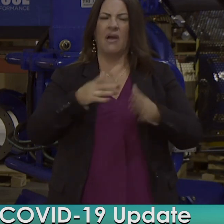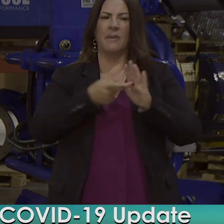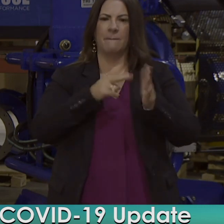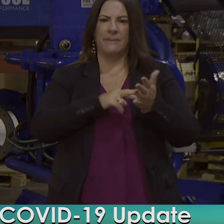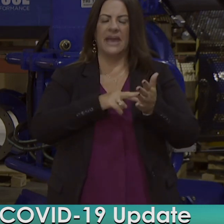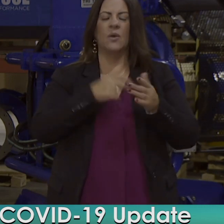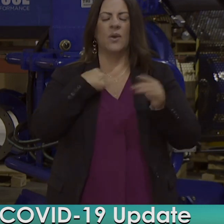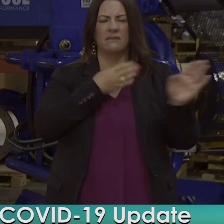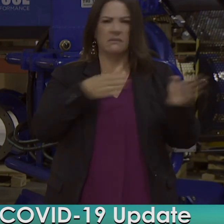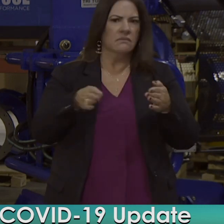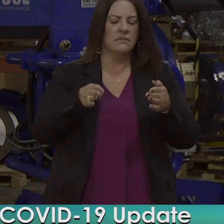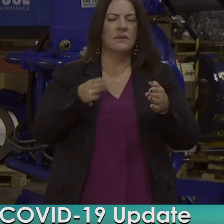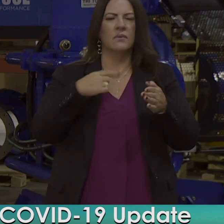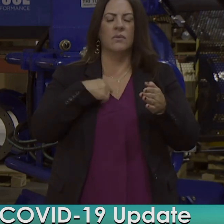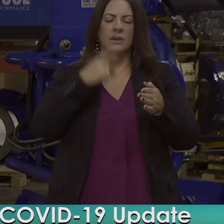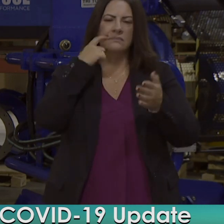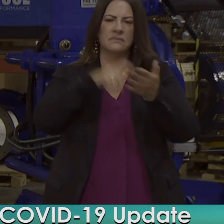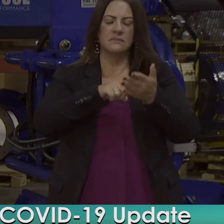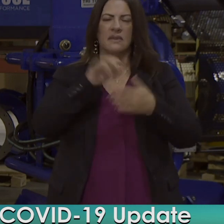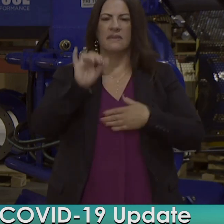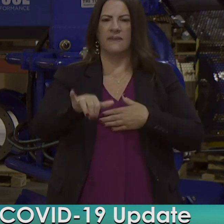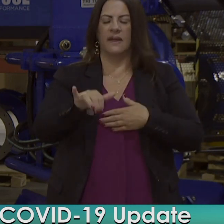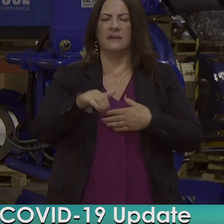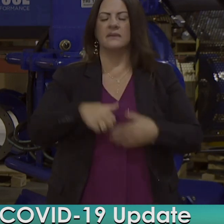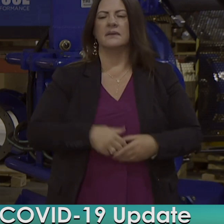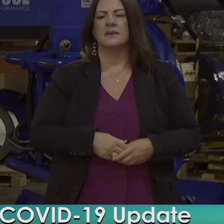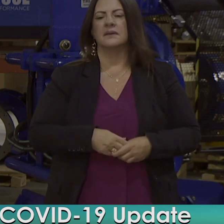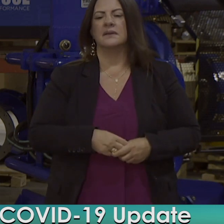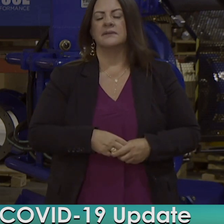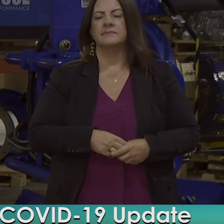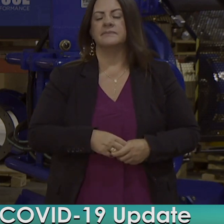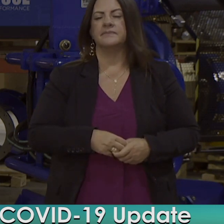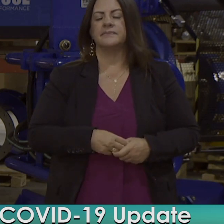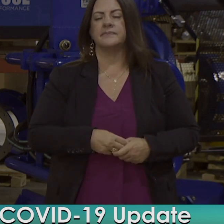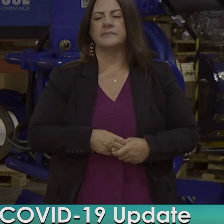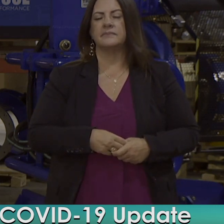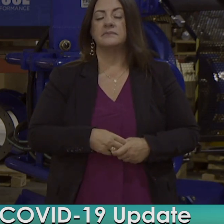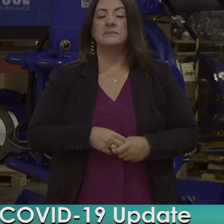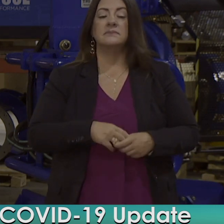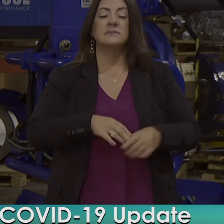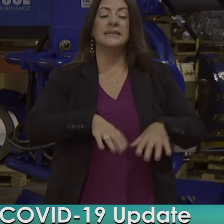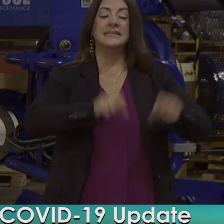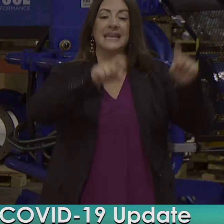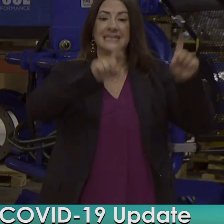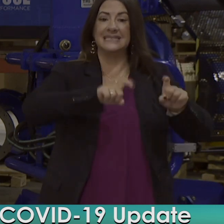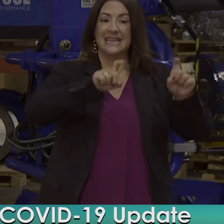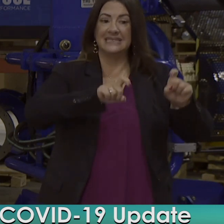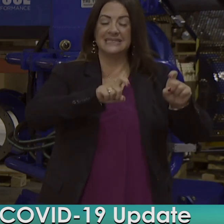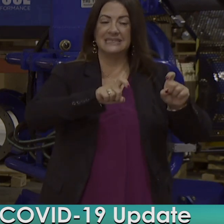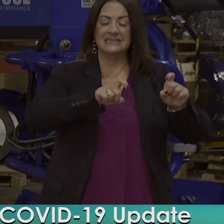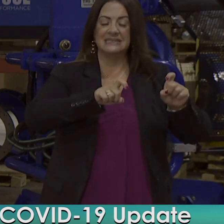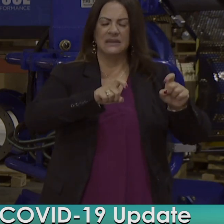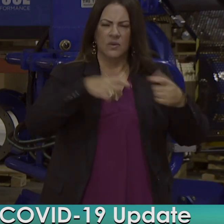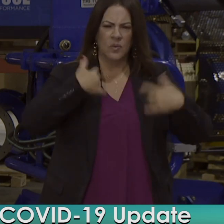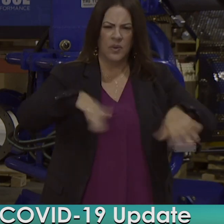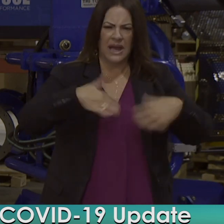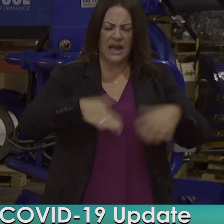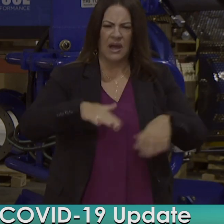above, and it has been maintained at that level. Additionally, the test positivity at 23%